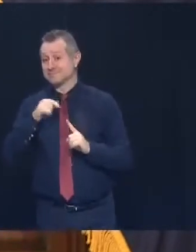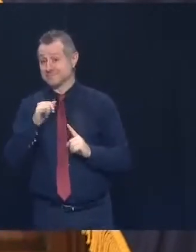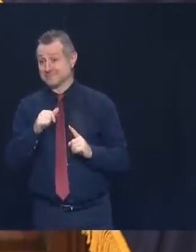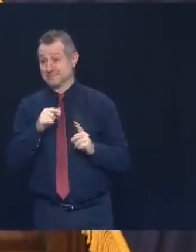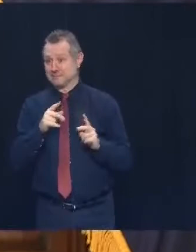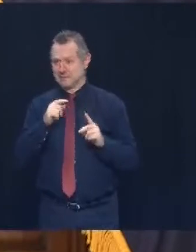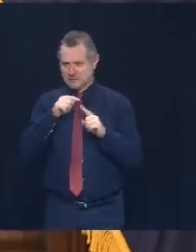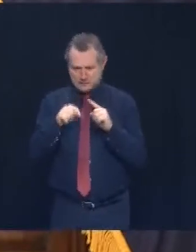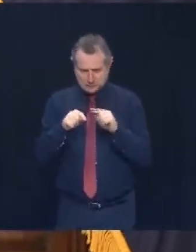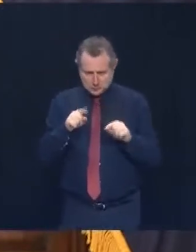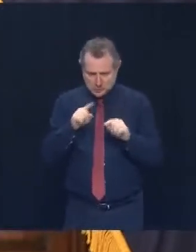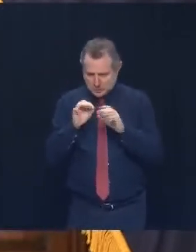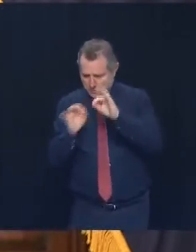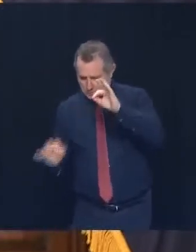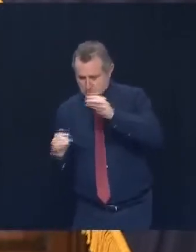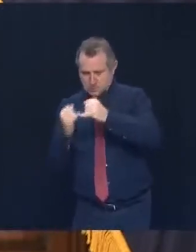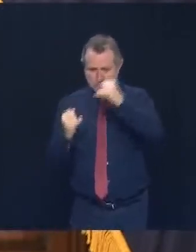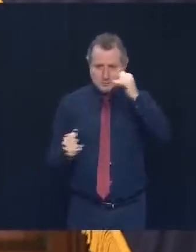Here are the cases, here are the dots.